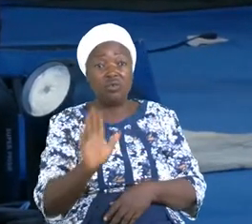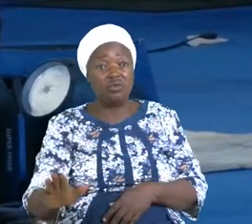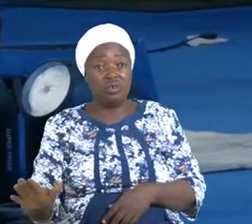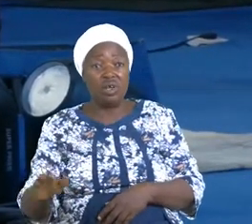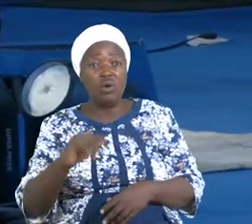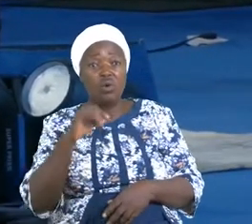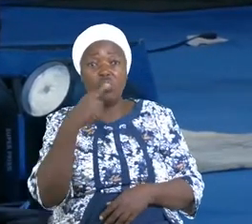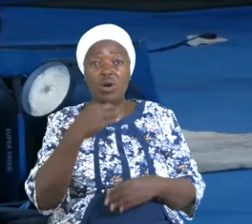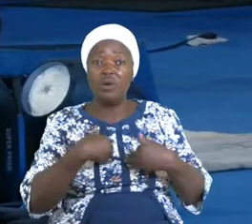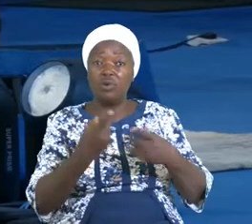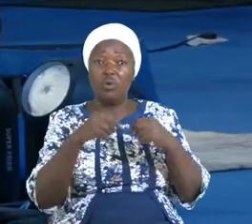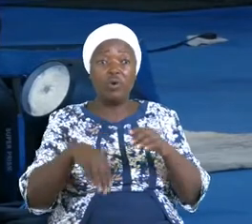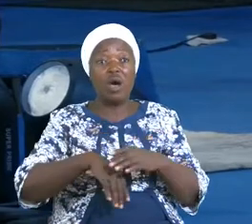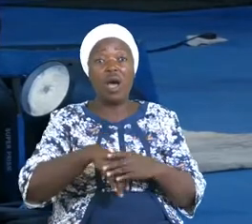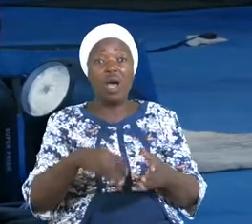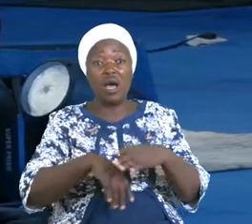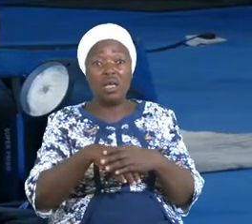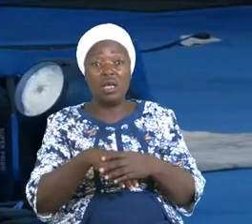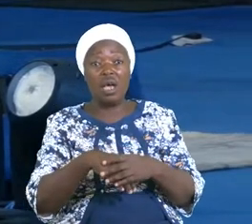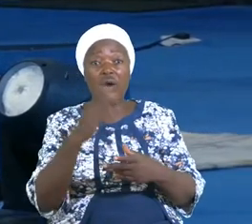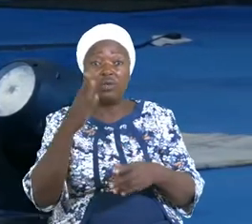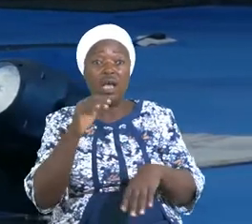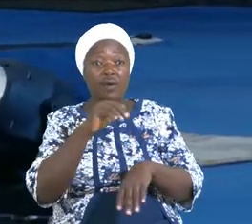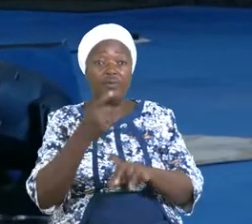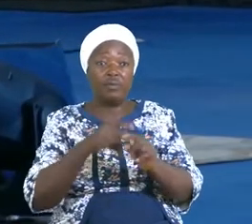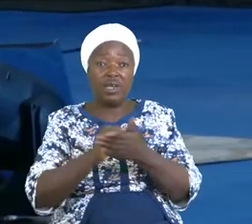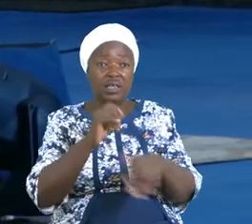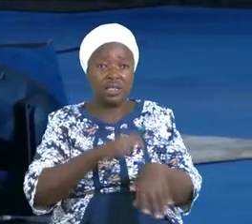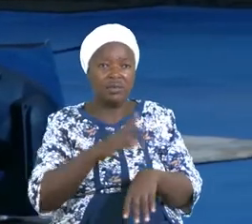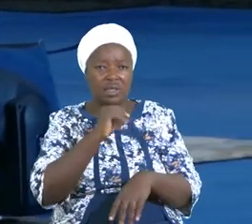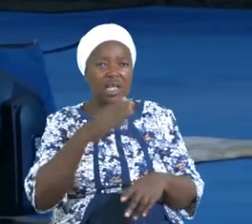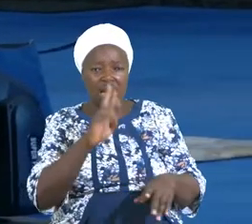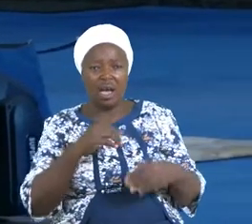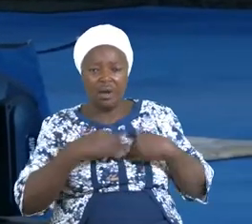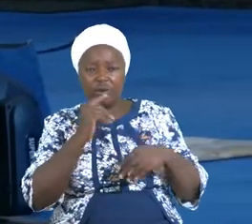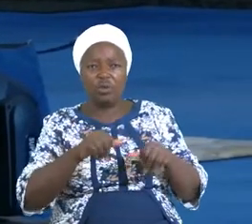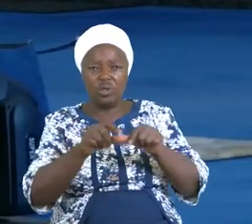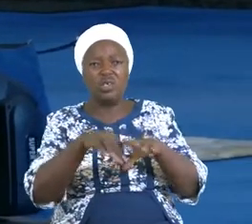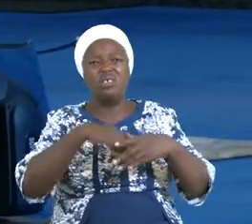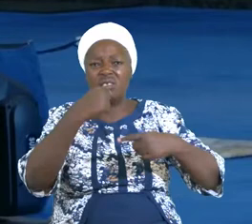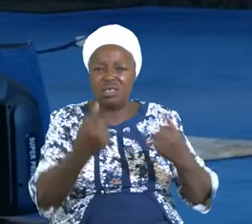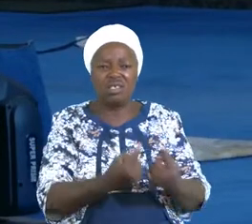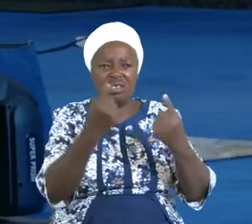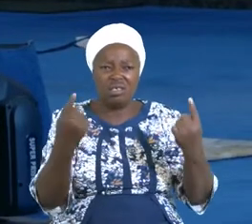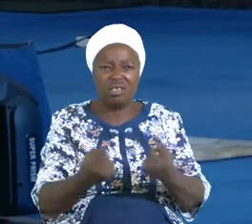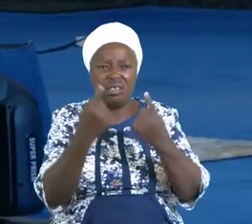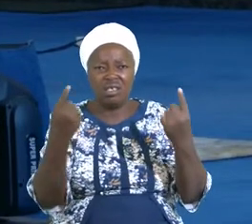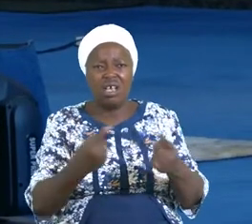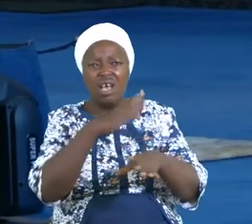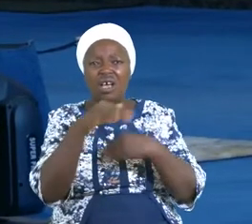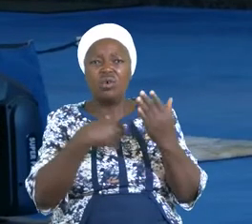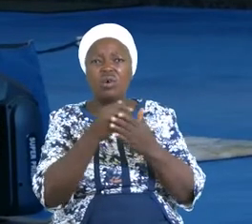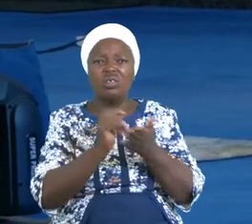that time, they have been sinning and sinning, and the peace of the Garden of Eden, they